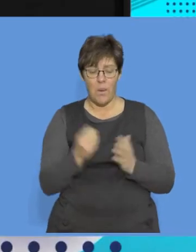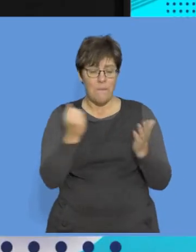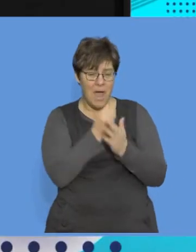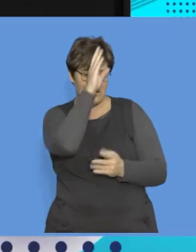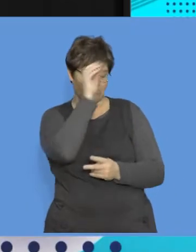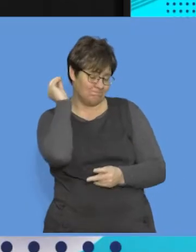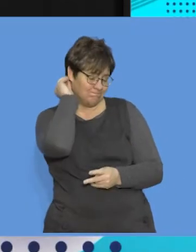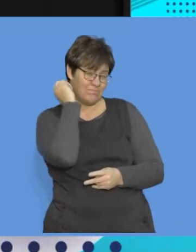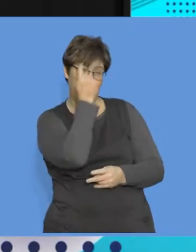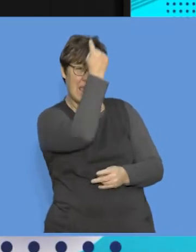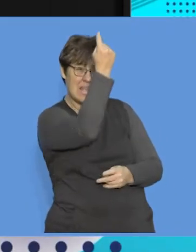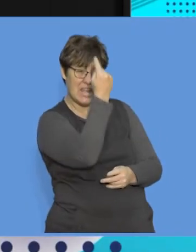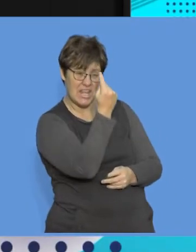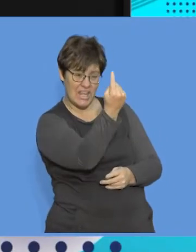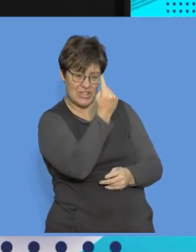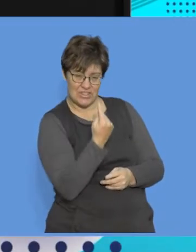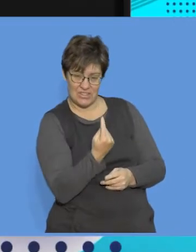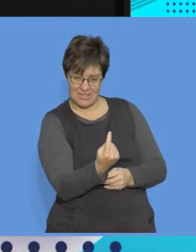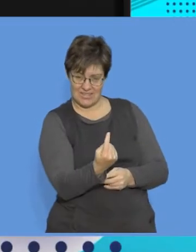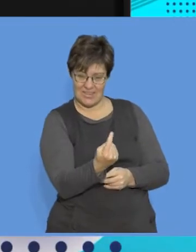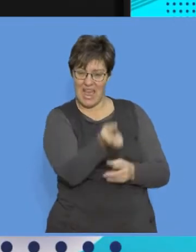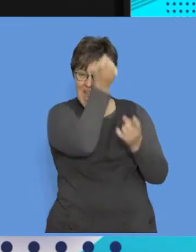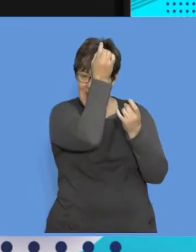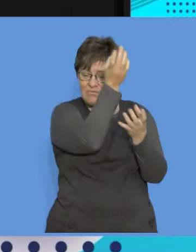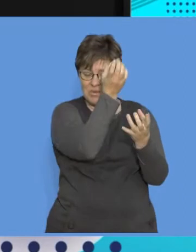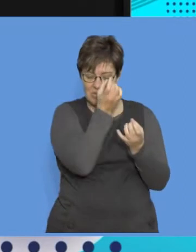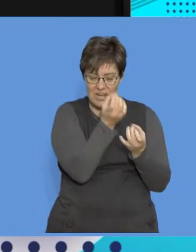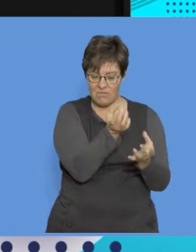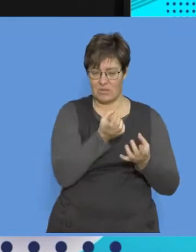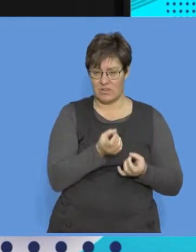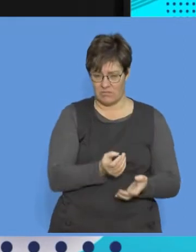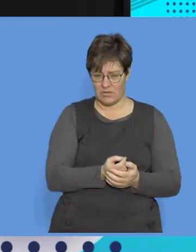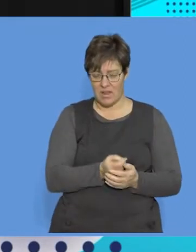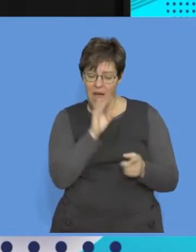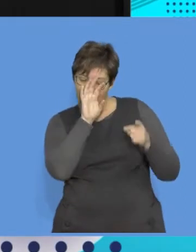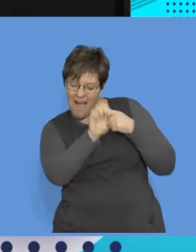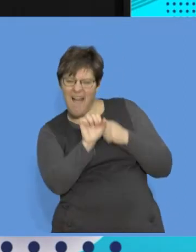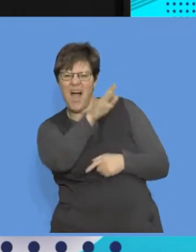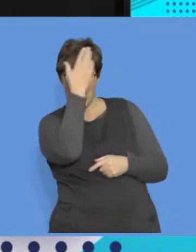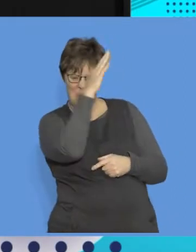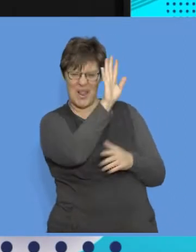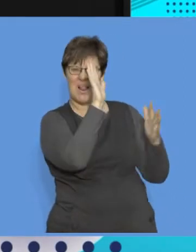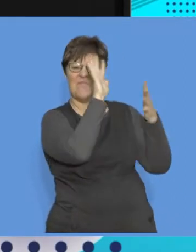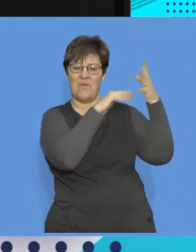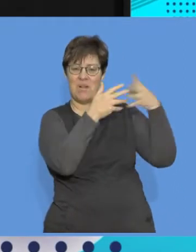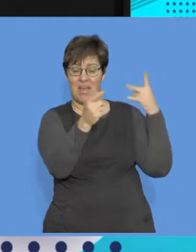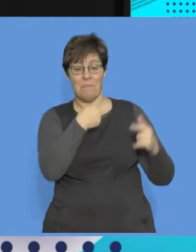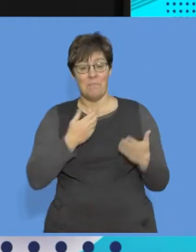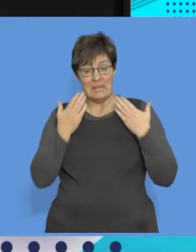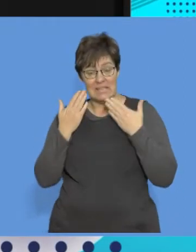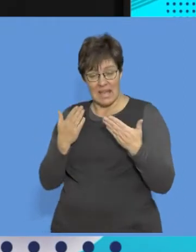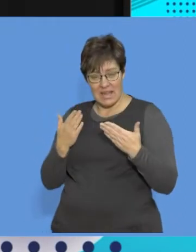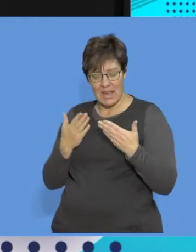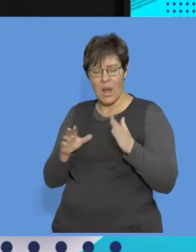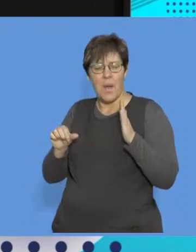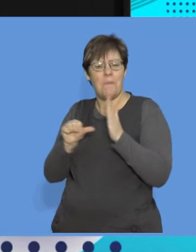of each of the pieces of information. Recognize the formula. And as you're studying, what's